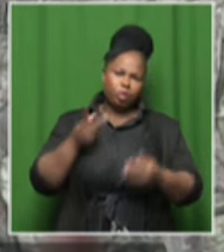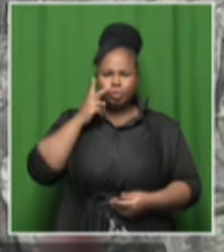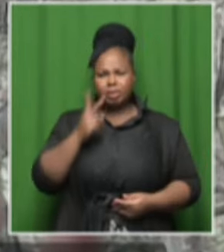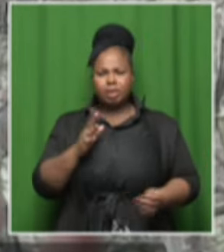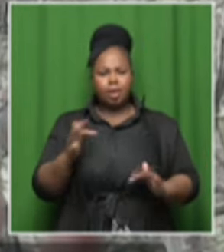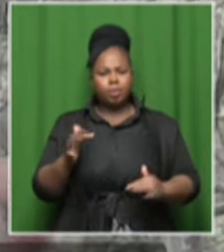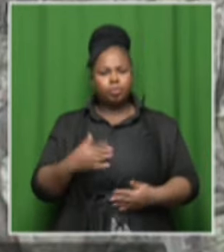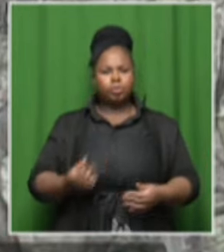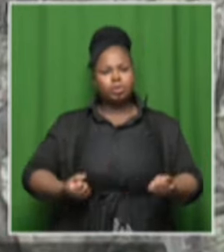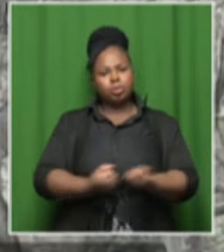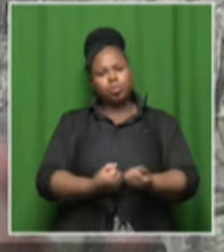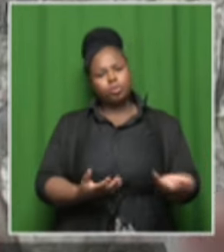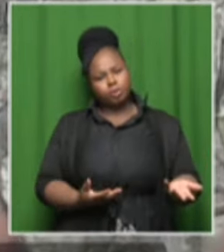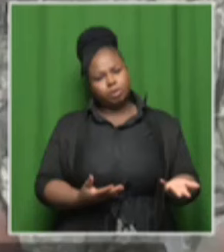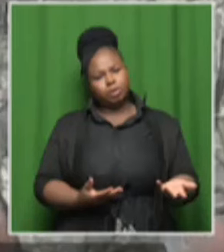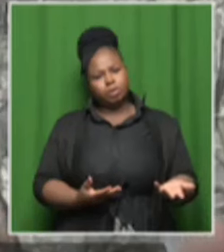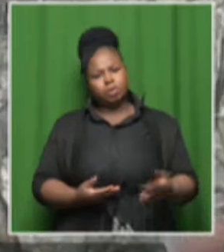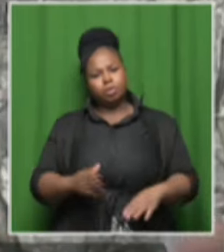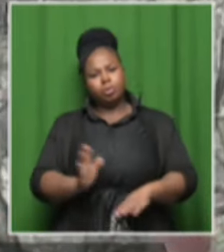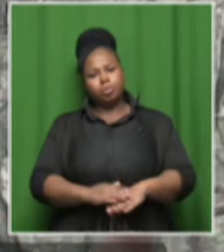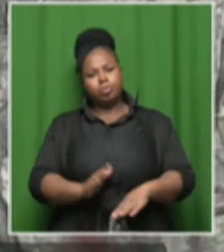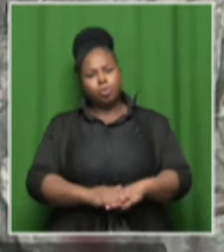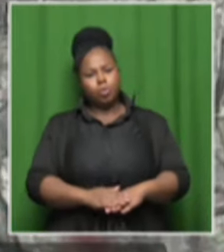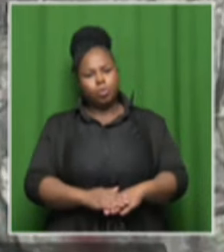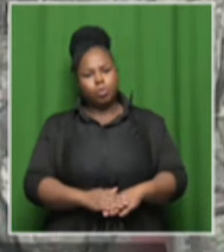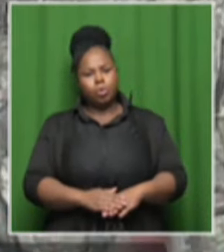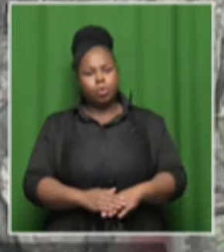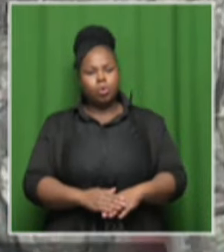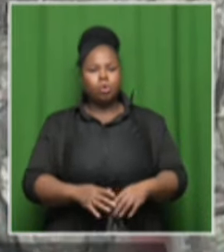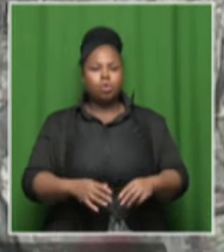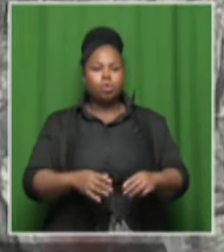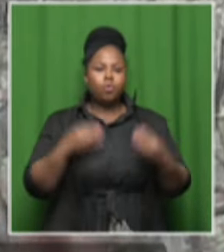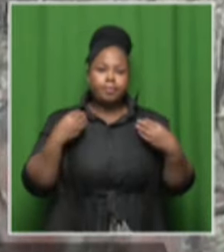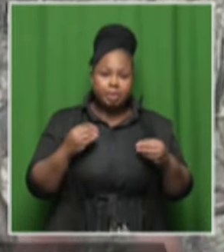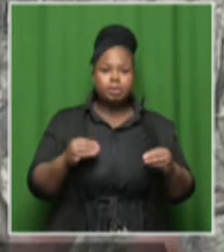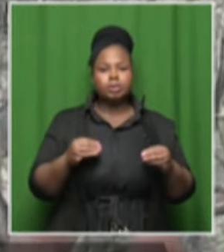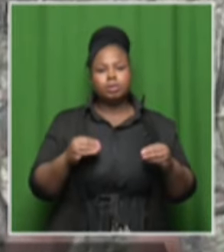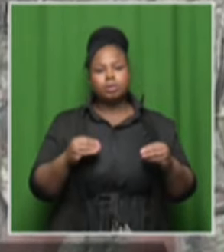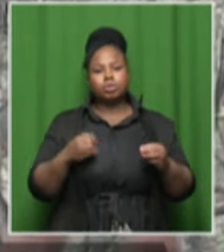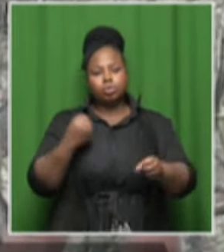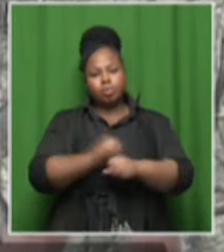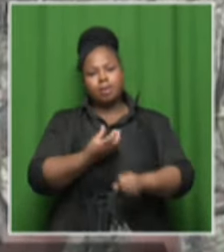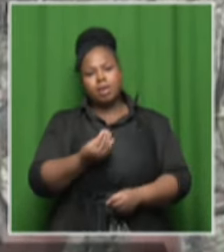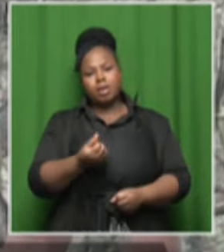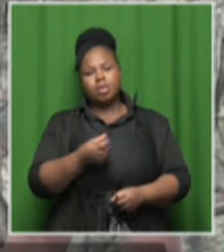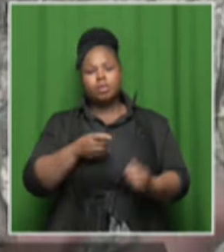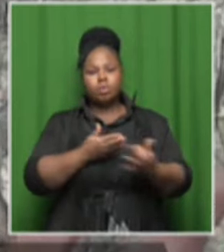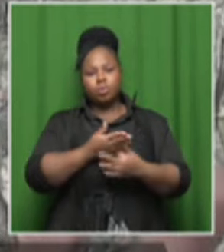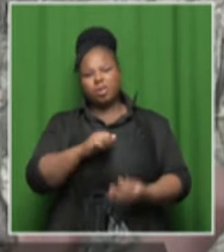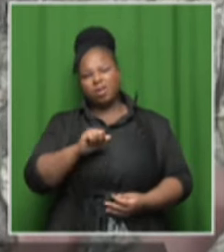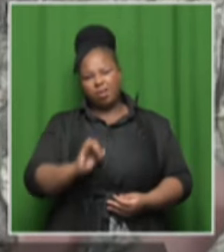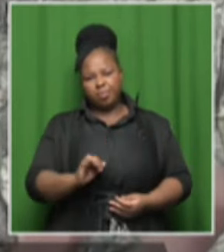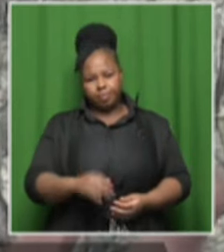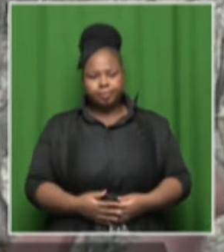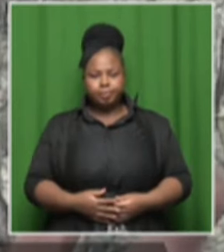support research that practically moves into the commercial sector. I think that's a really important part of it. And then